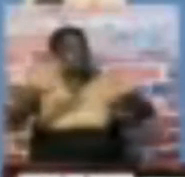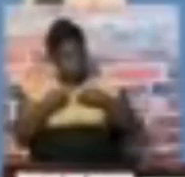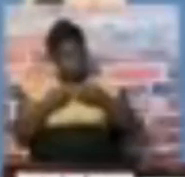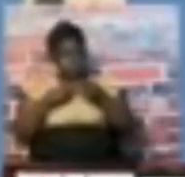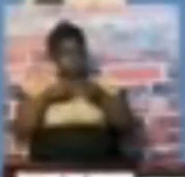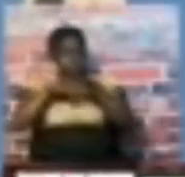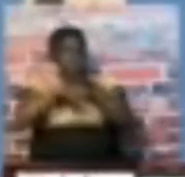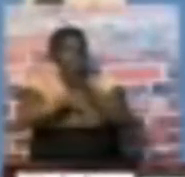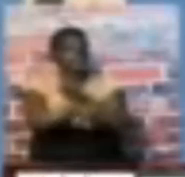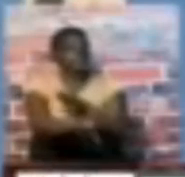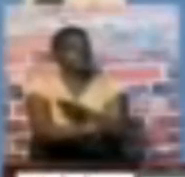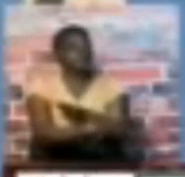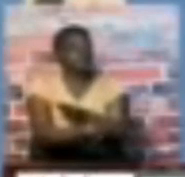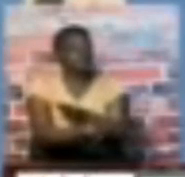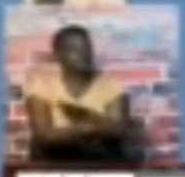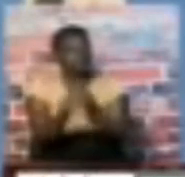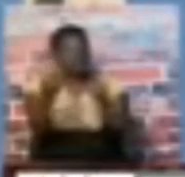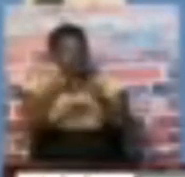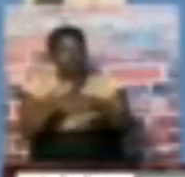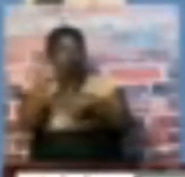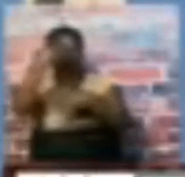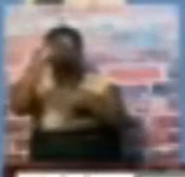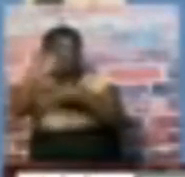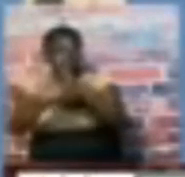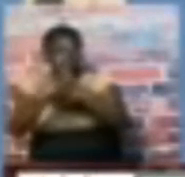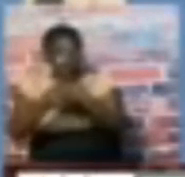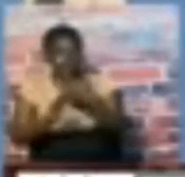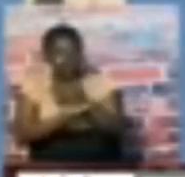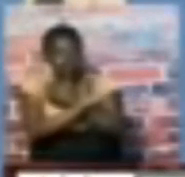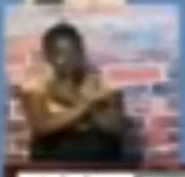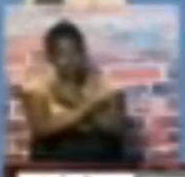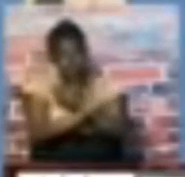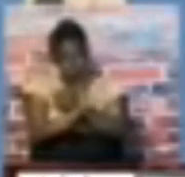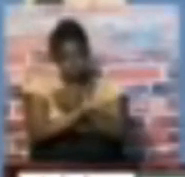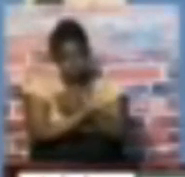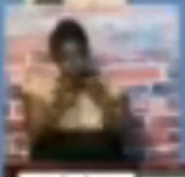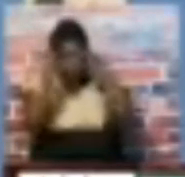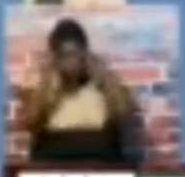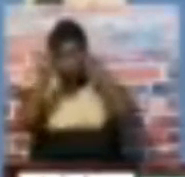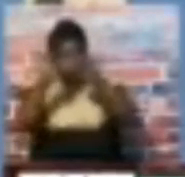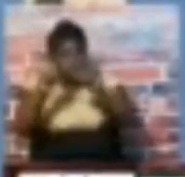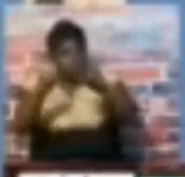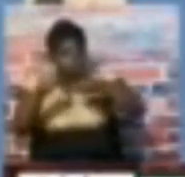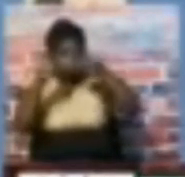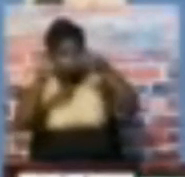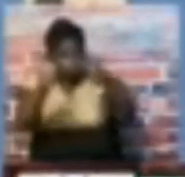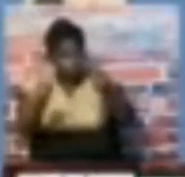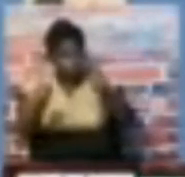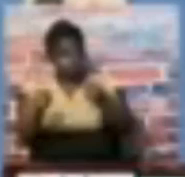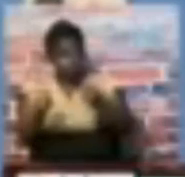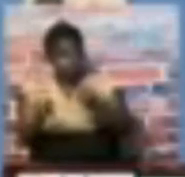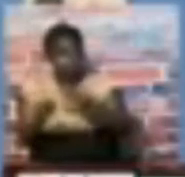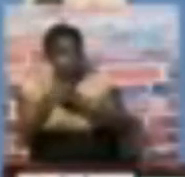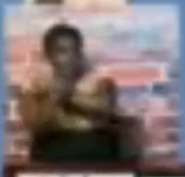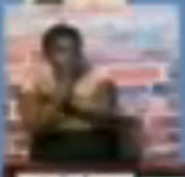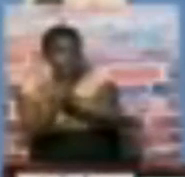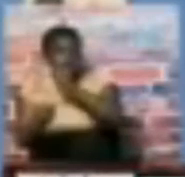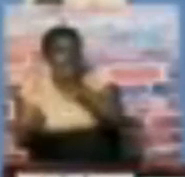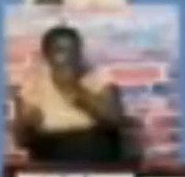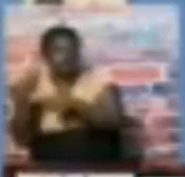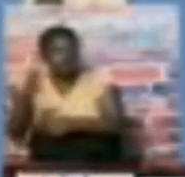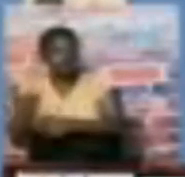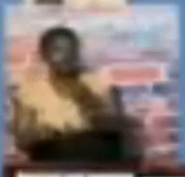infiltration from the neighboring countries. But you cannot protect us if we bring in the confusion